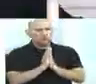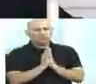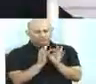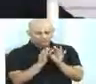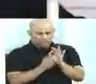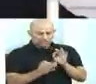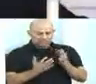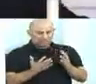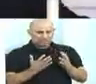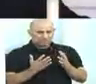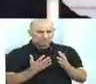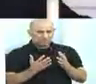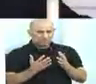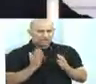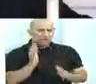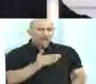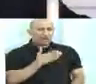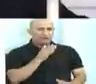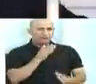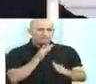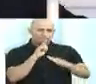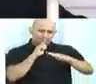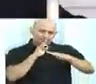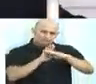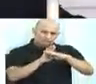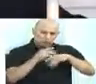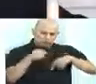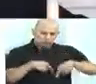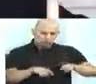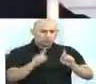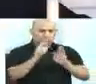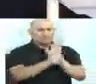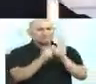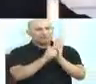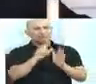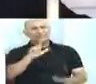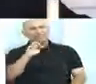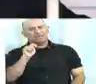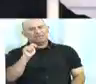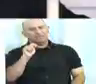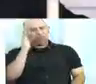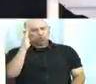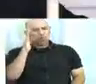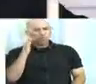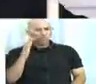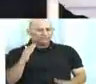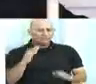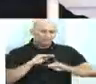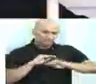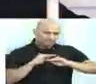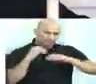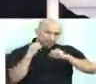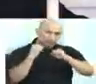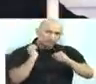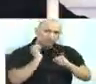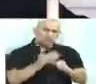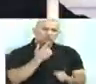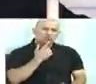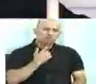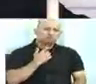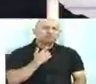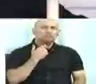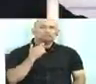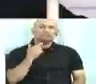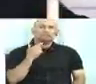simplicity, and that our discipline during this time of Lent may sharpen our hunger for the feast of your holy friendship